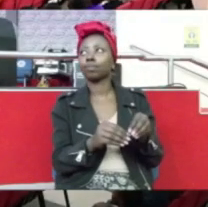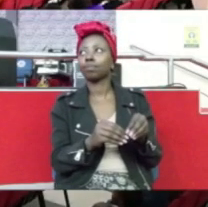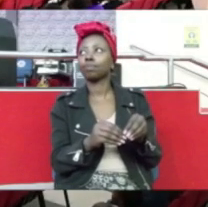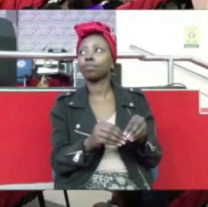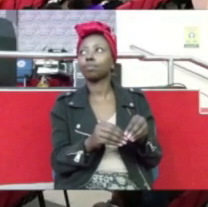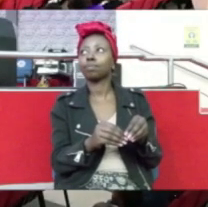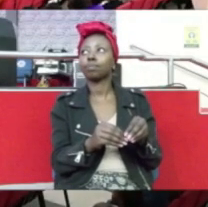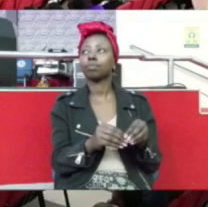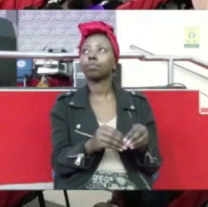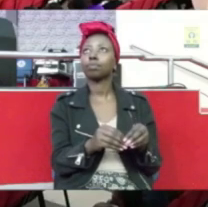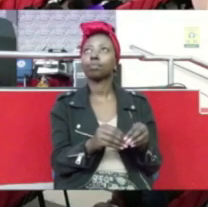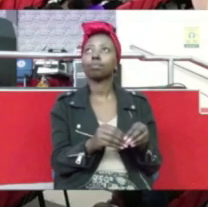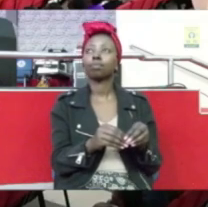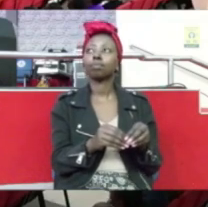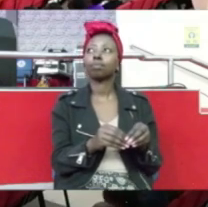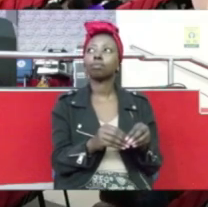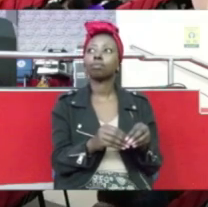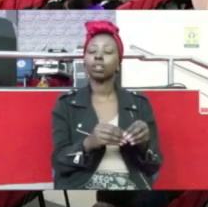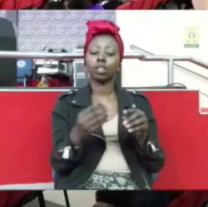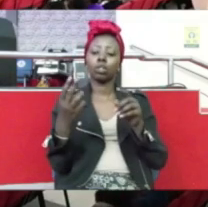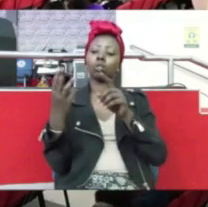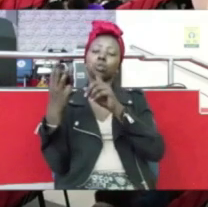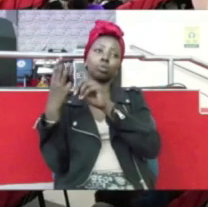And then number three,